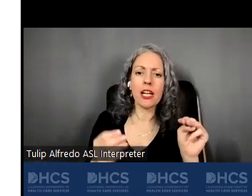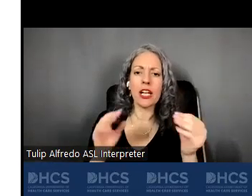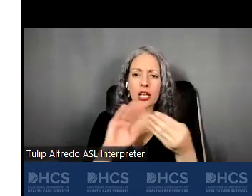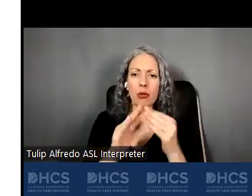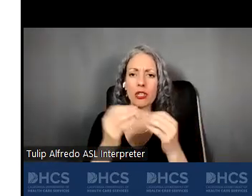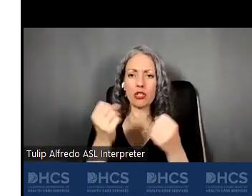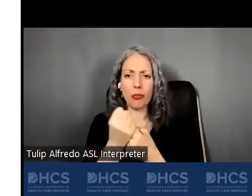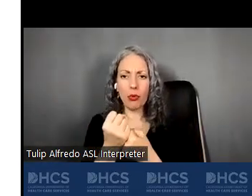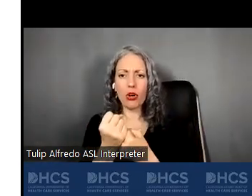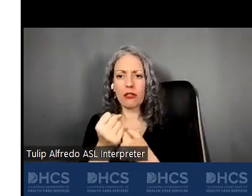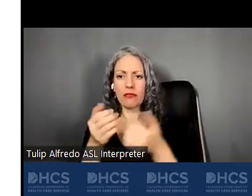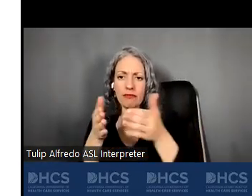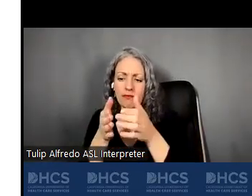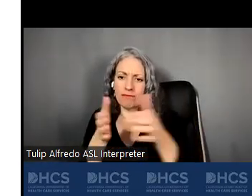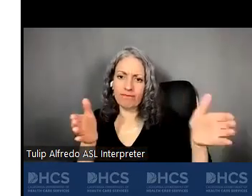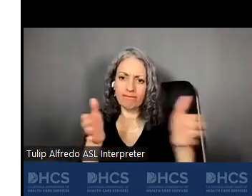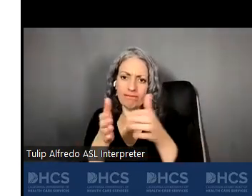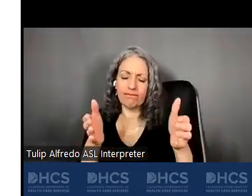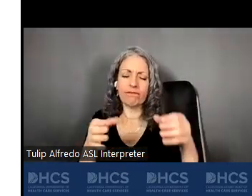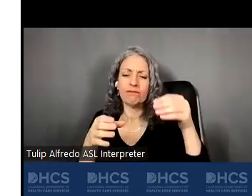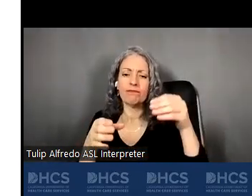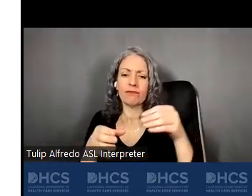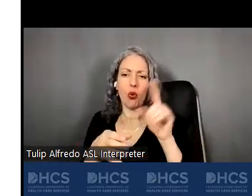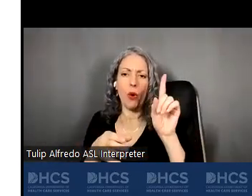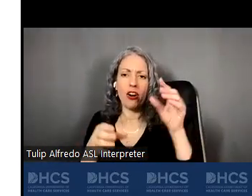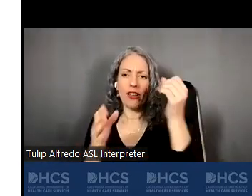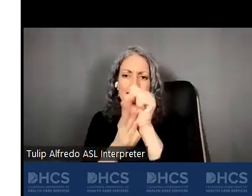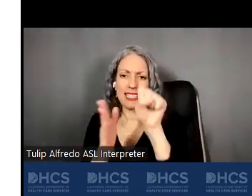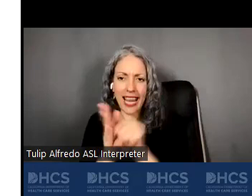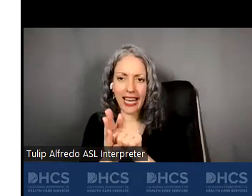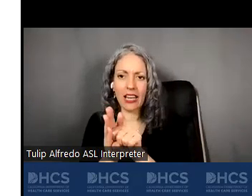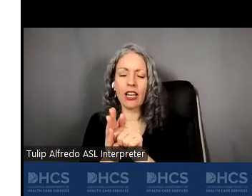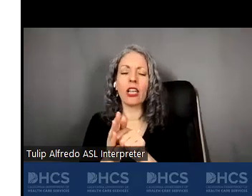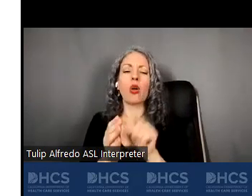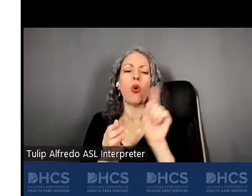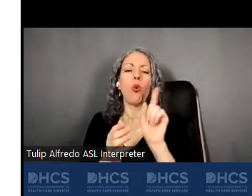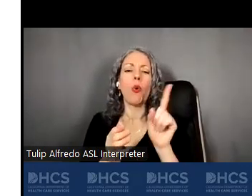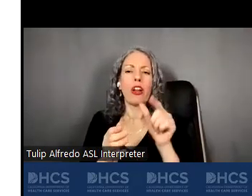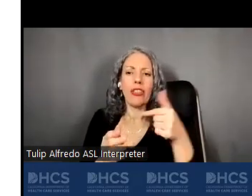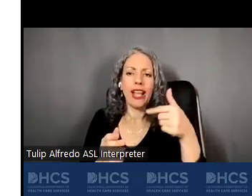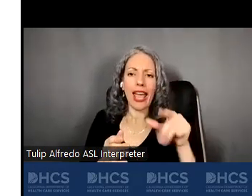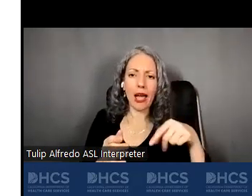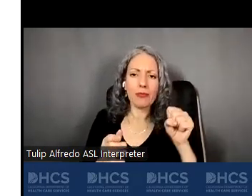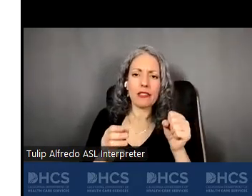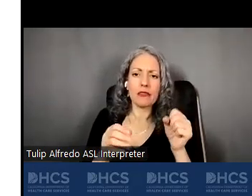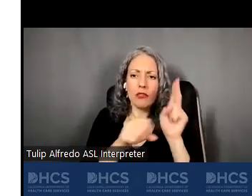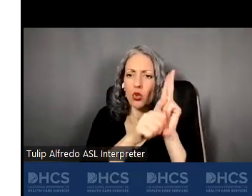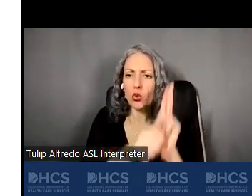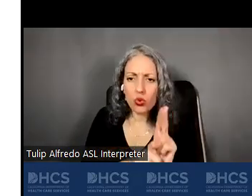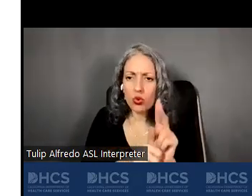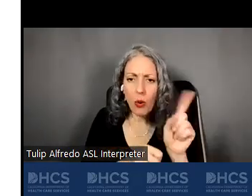provider gaps in this state? Where is there potential gaps in terms of utilization of